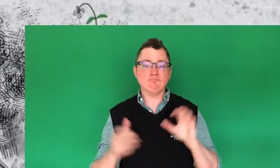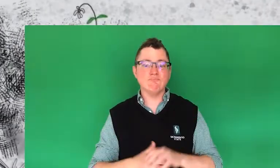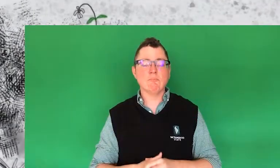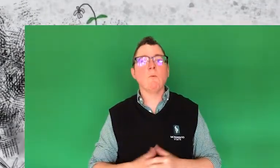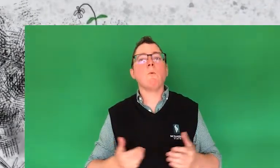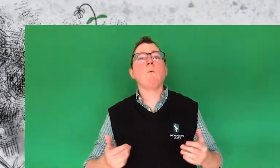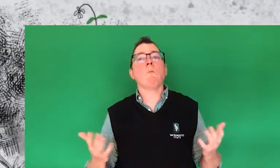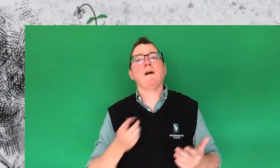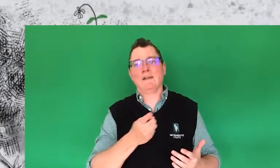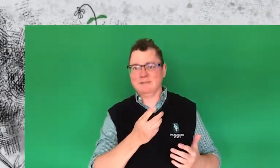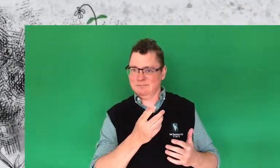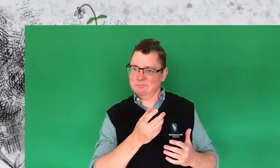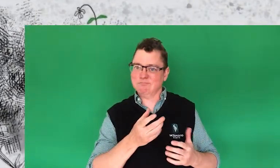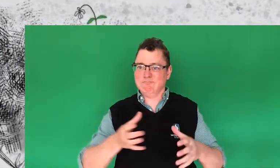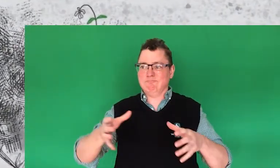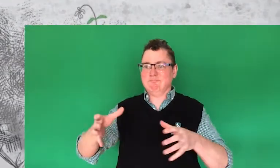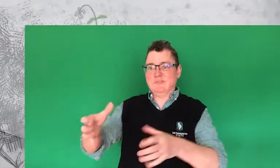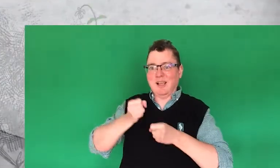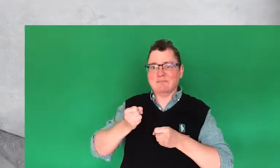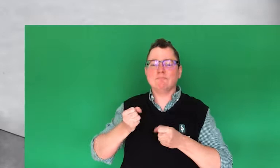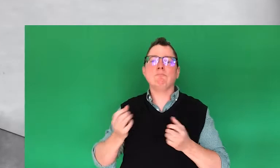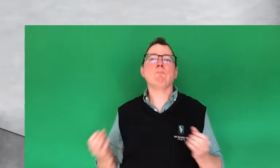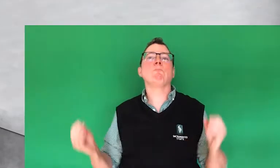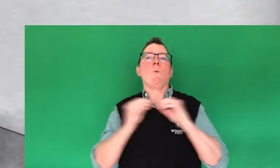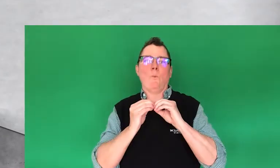What he receives is much more lasting.